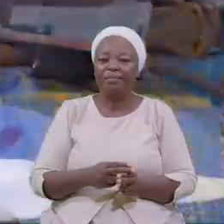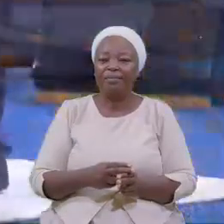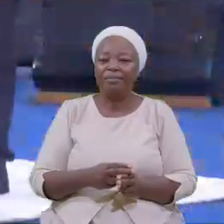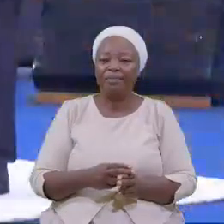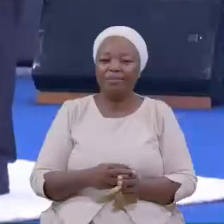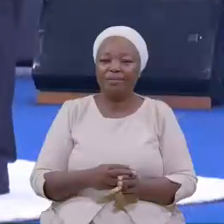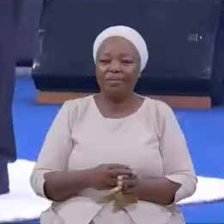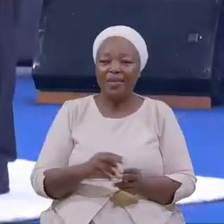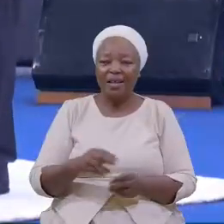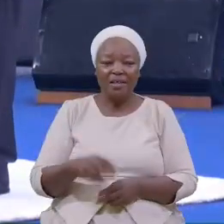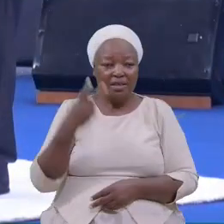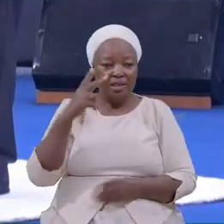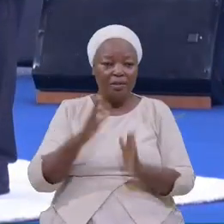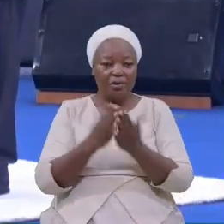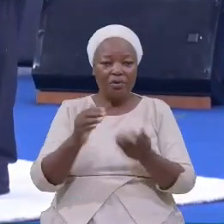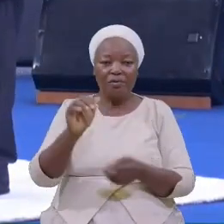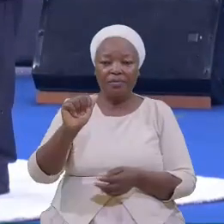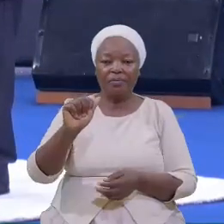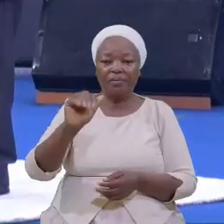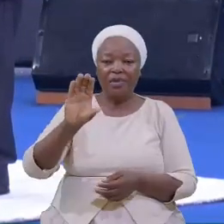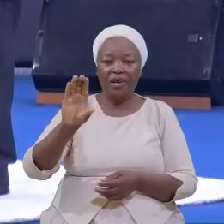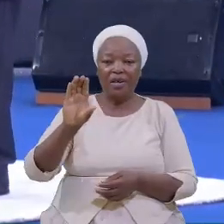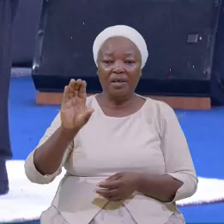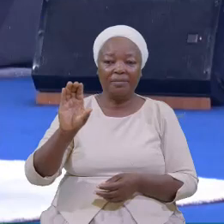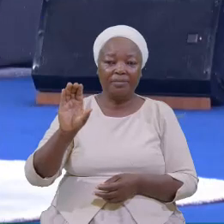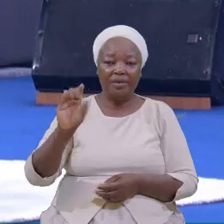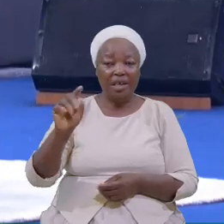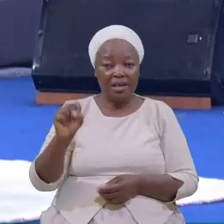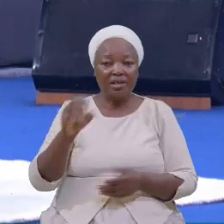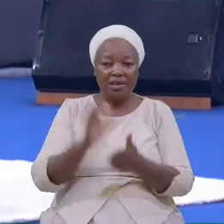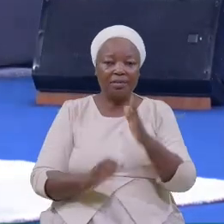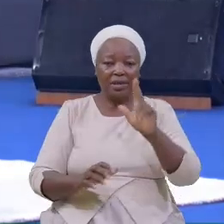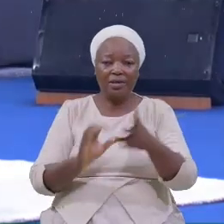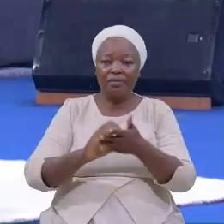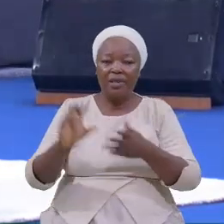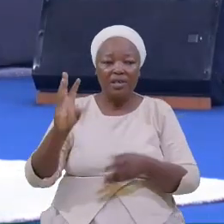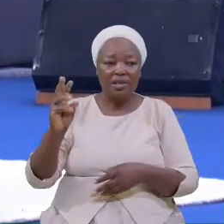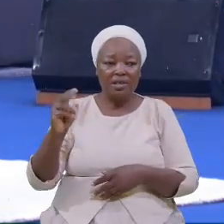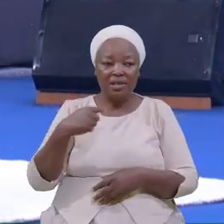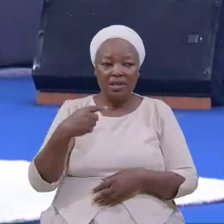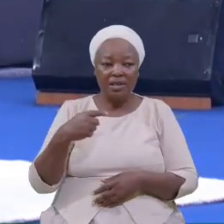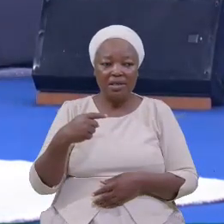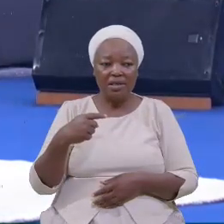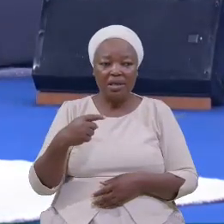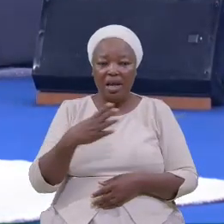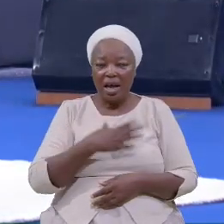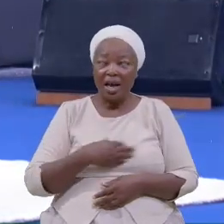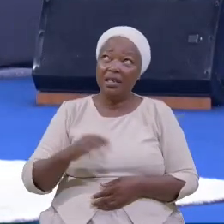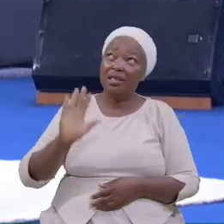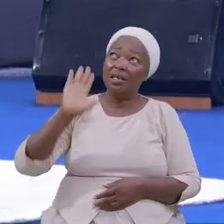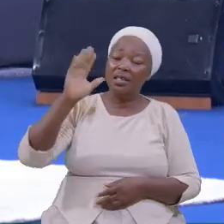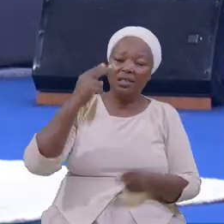Look at Acts chapter 3 verse 16. It says, and his name,